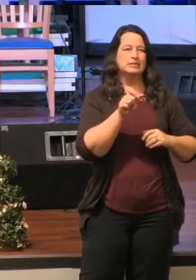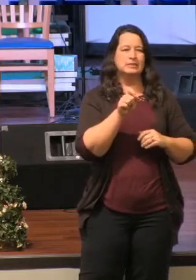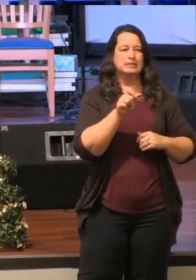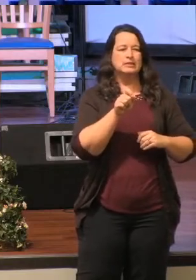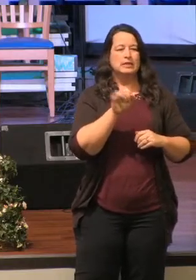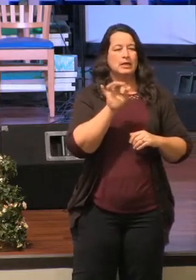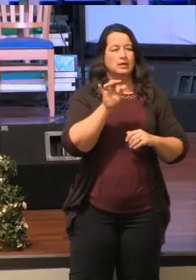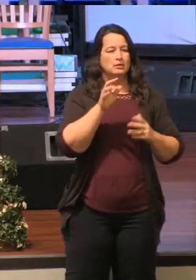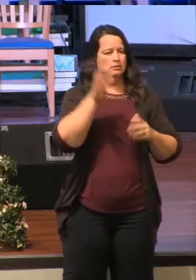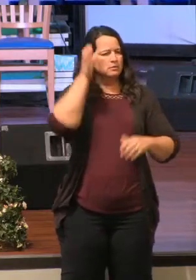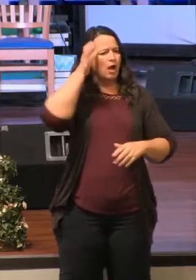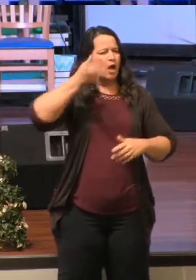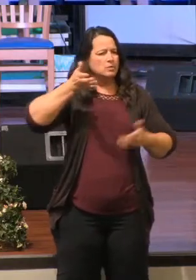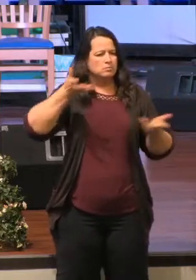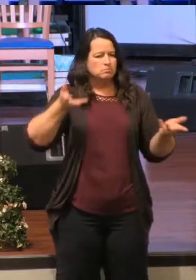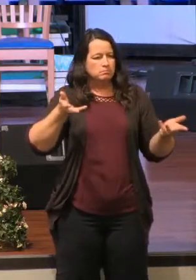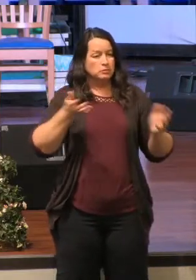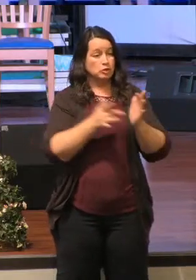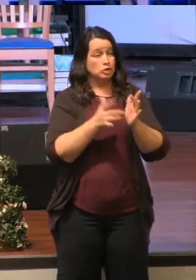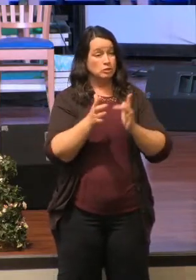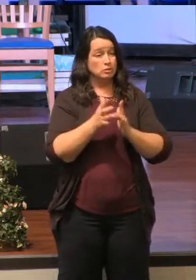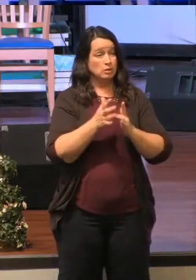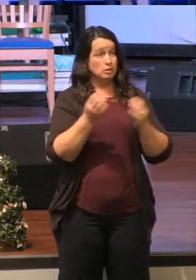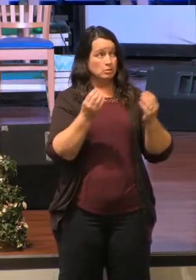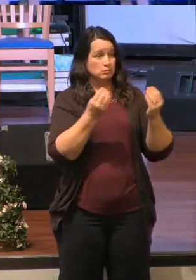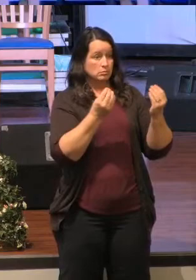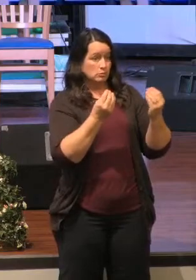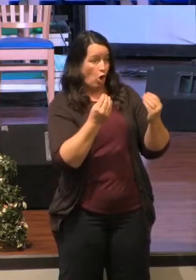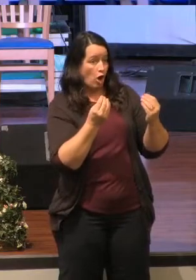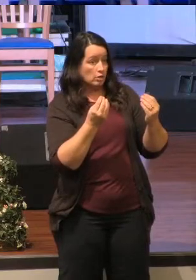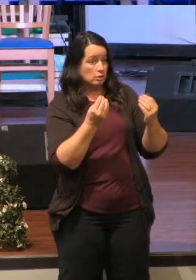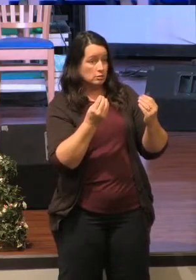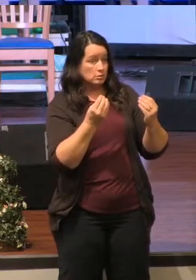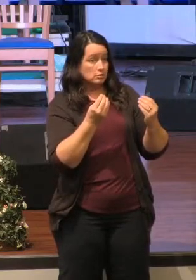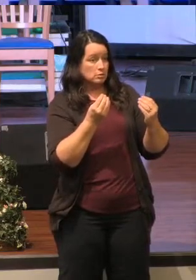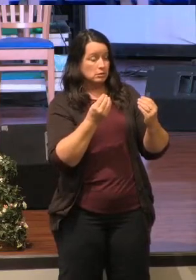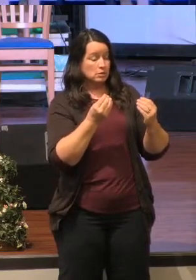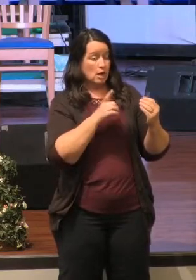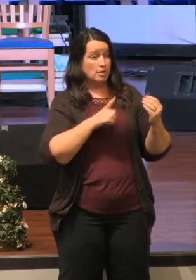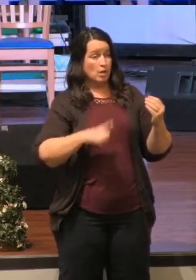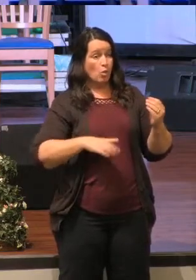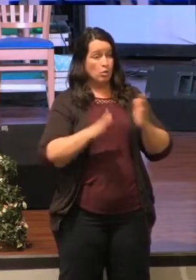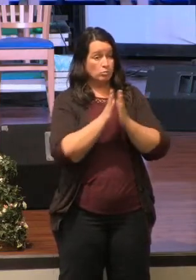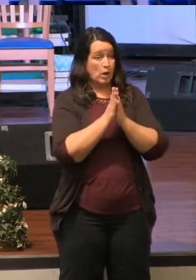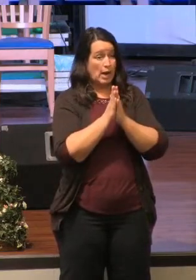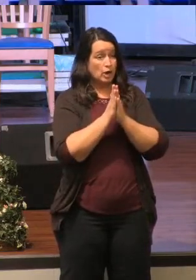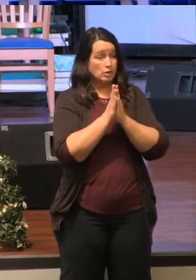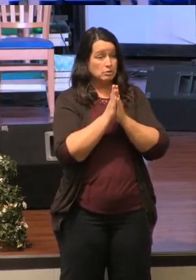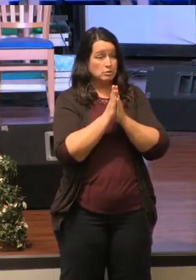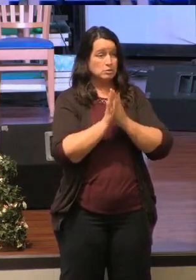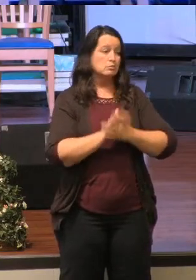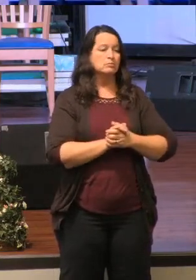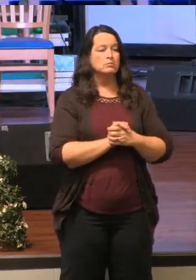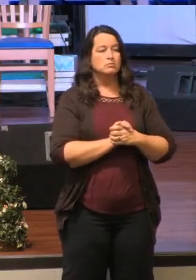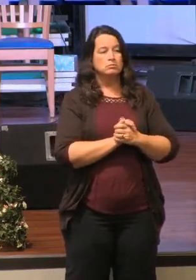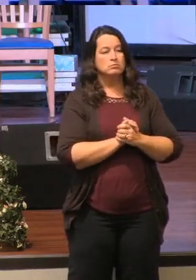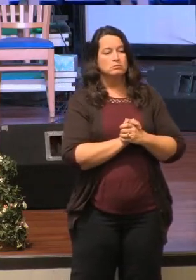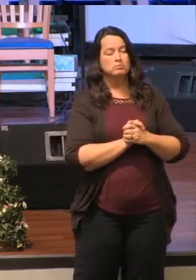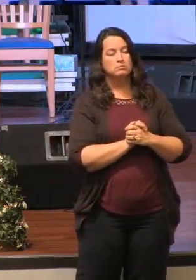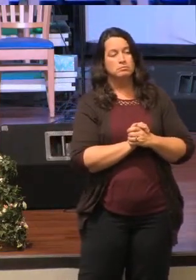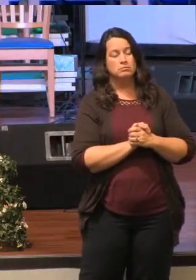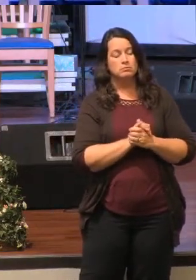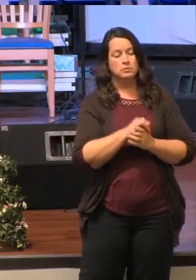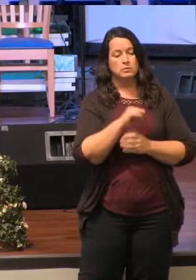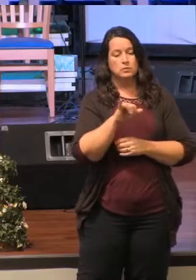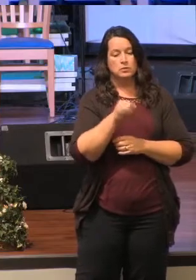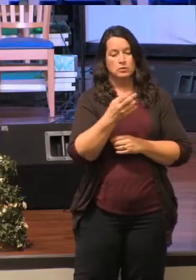this concept that Jesus taught us in the Lord's Prayer for us. That is his heavenly high priestly prayer for us in John